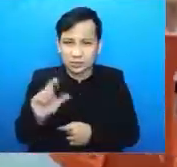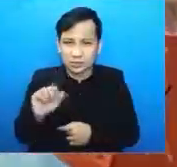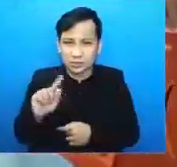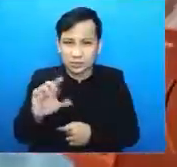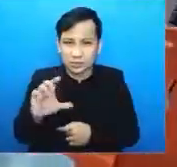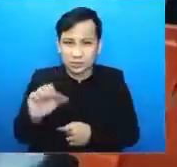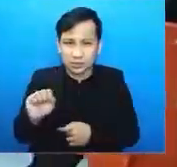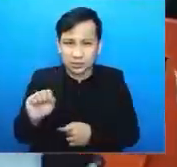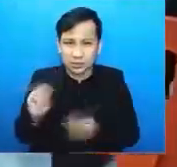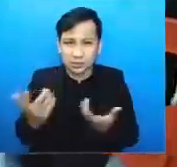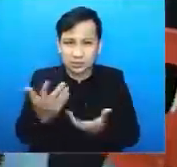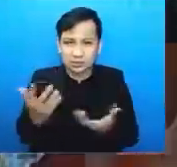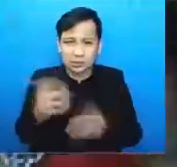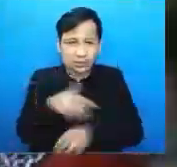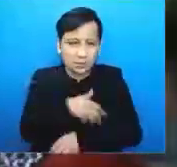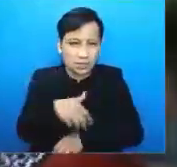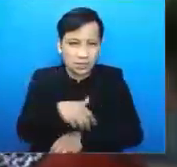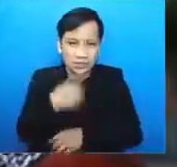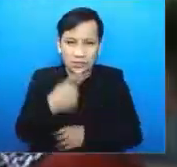towers so makati